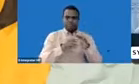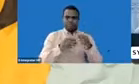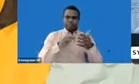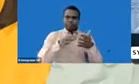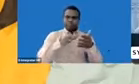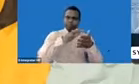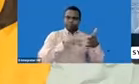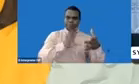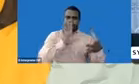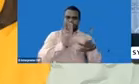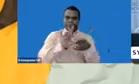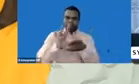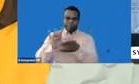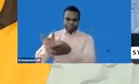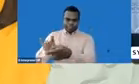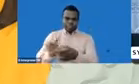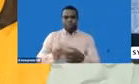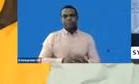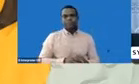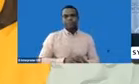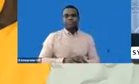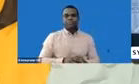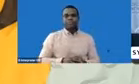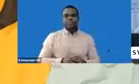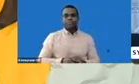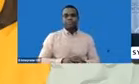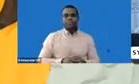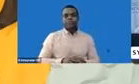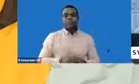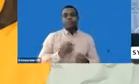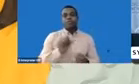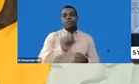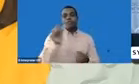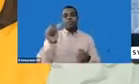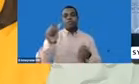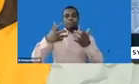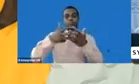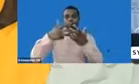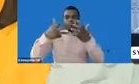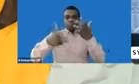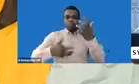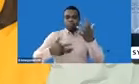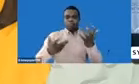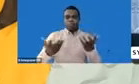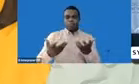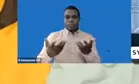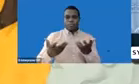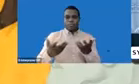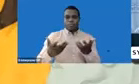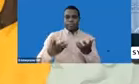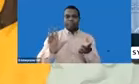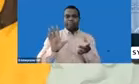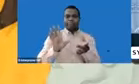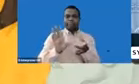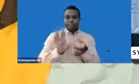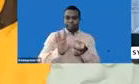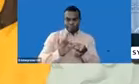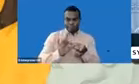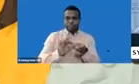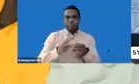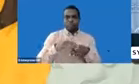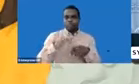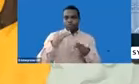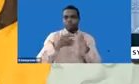a mismatch between what the legislator aimed for with the accessibility statement and what the public sector bodies actually do. So